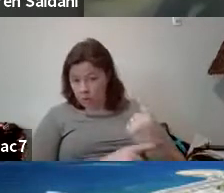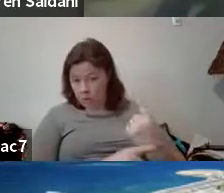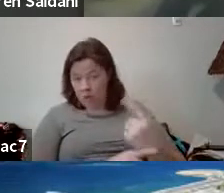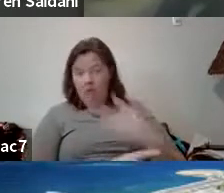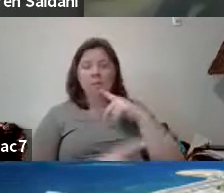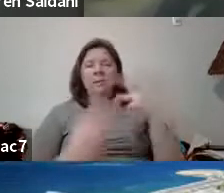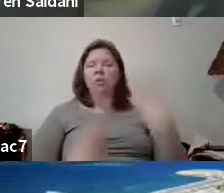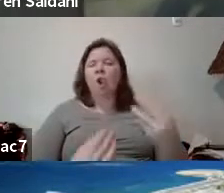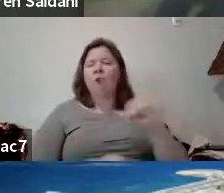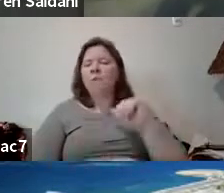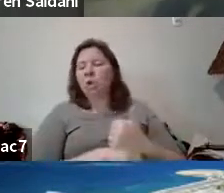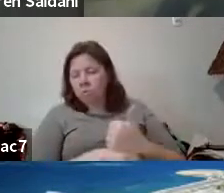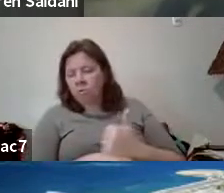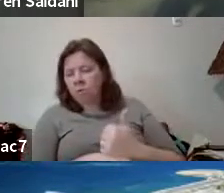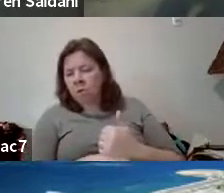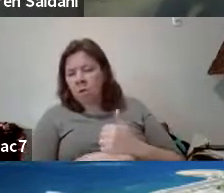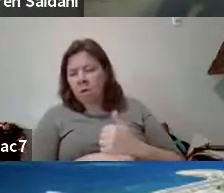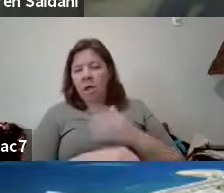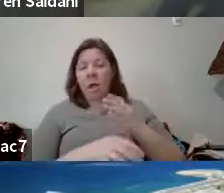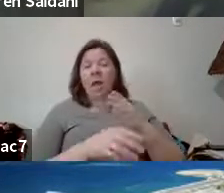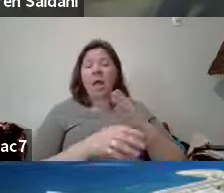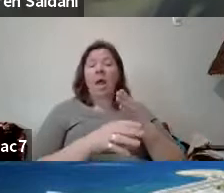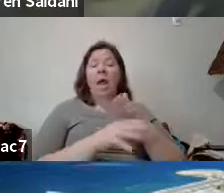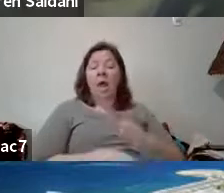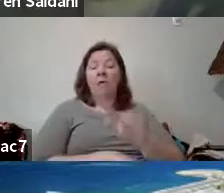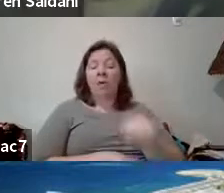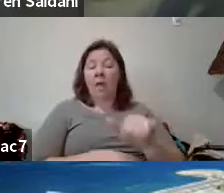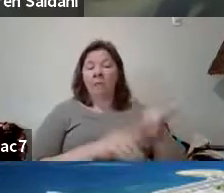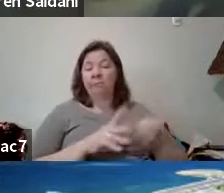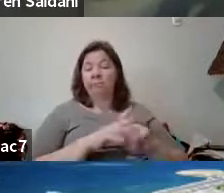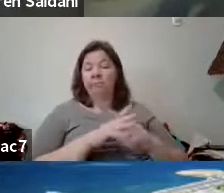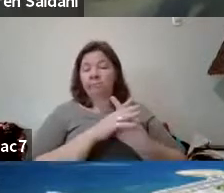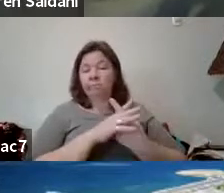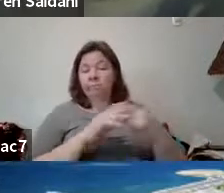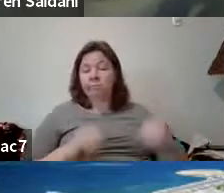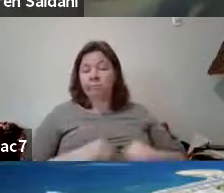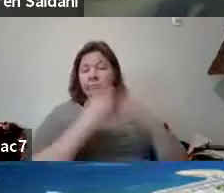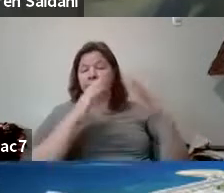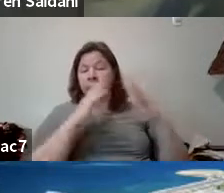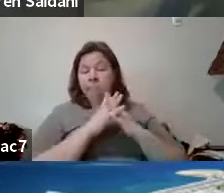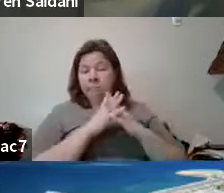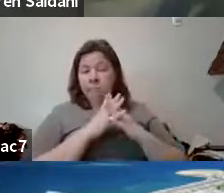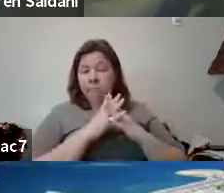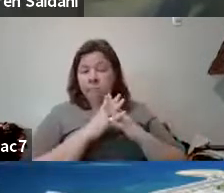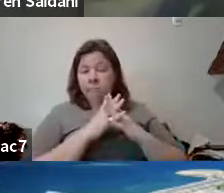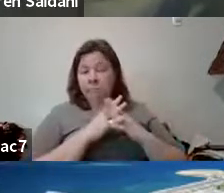launch. During the soft launch. However, after the soft launch, right? Yeah, you can pay more.